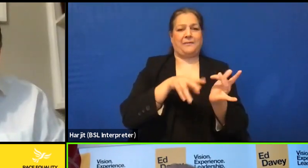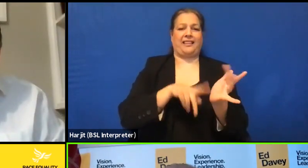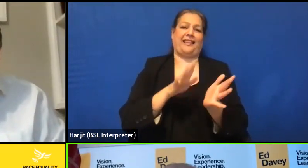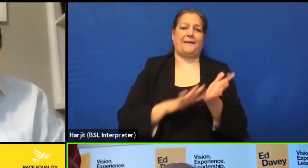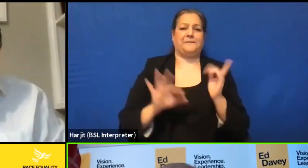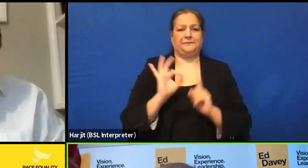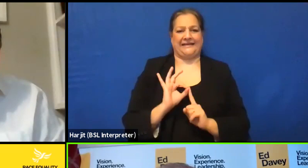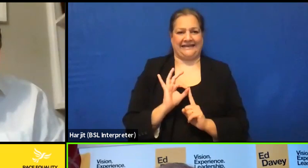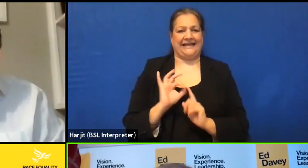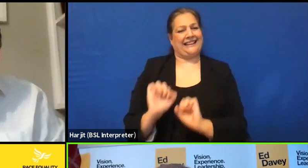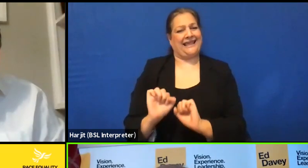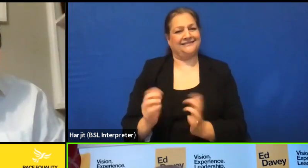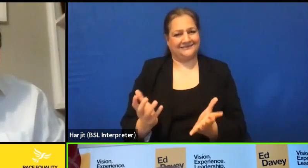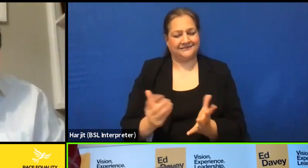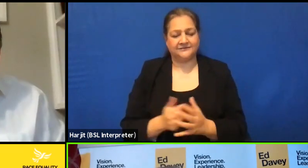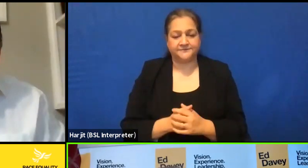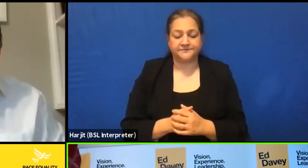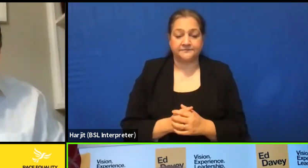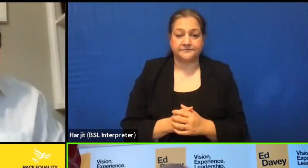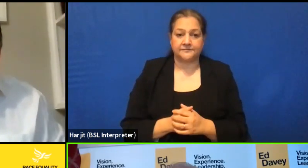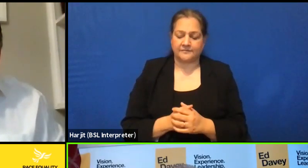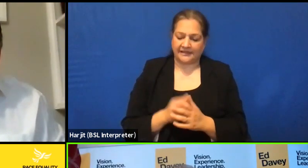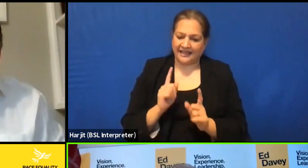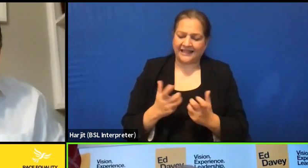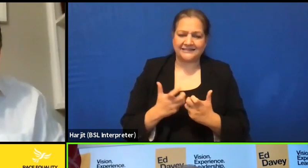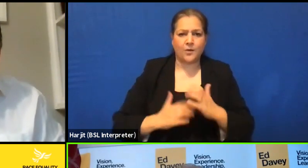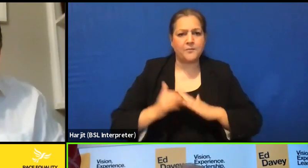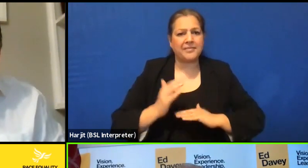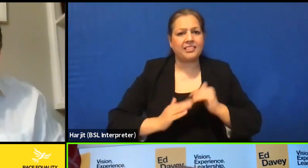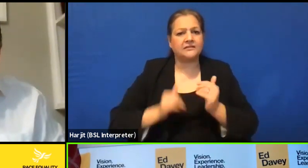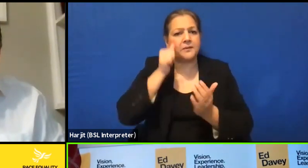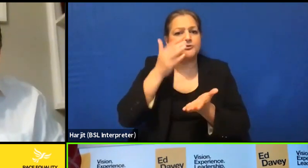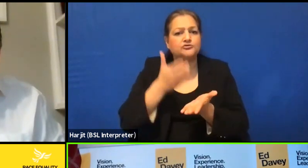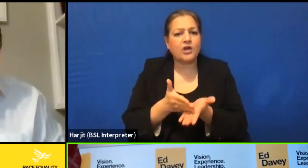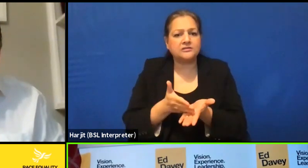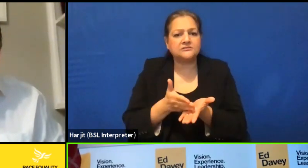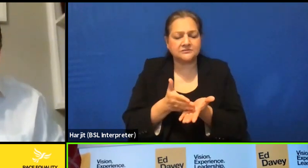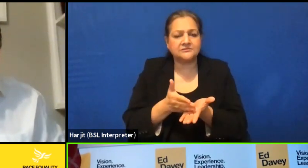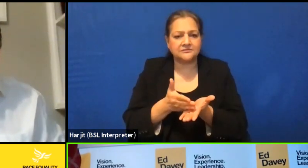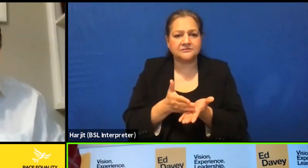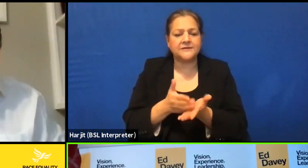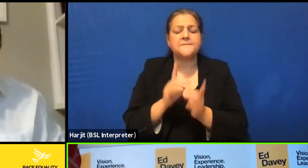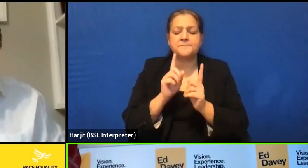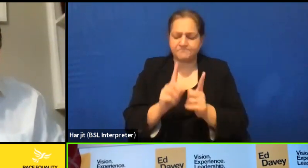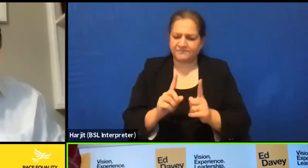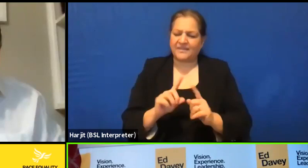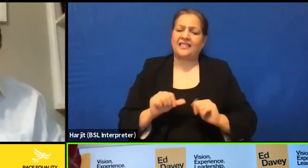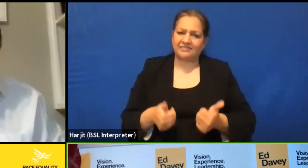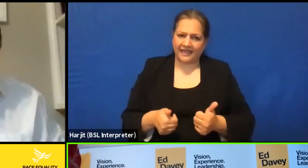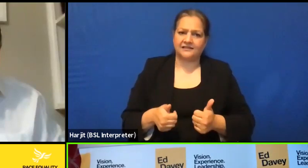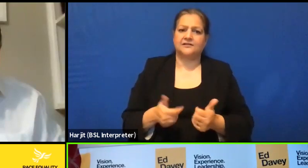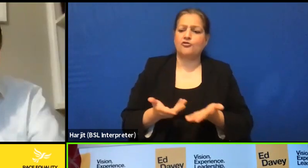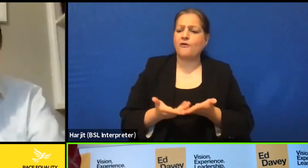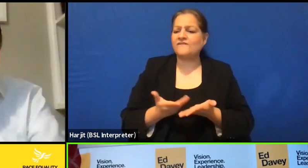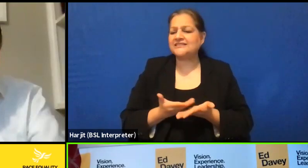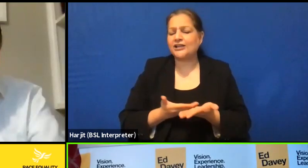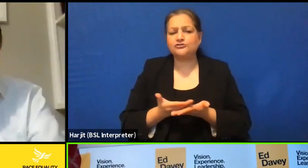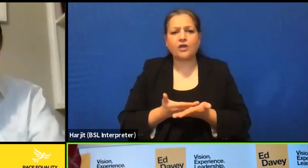And that's how you do it. You build up trust. And then, by the way, in conversations, you find out what their real issues